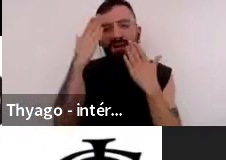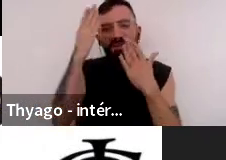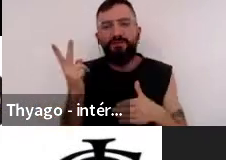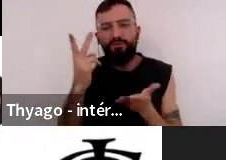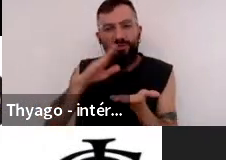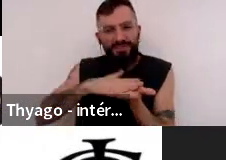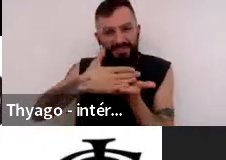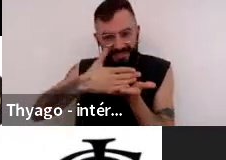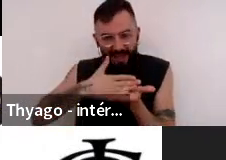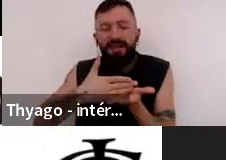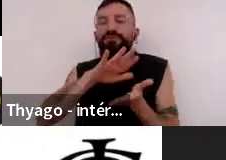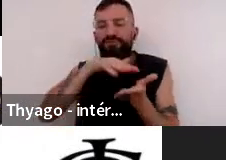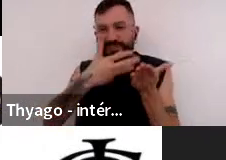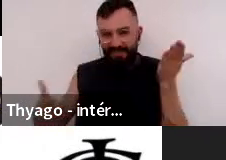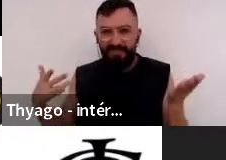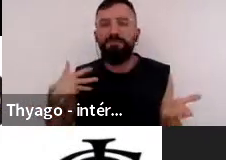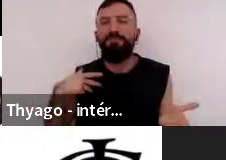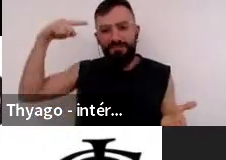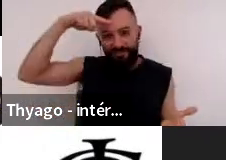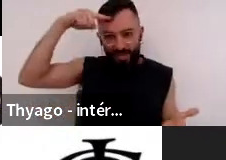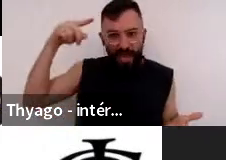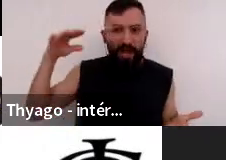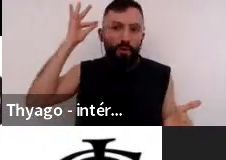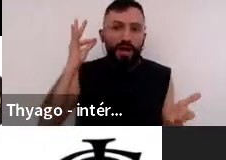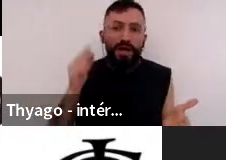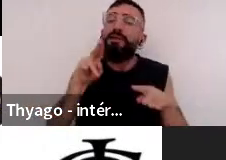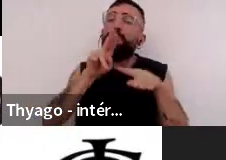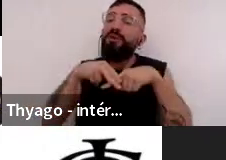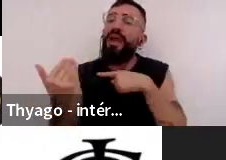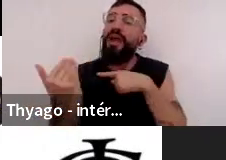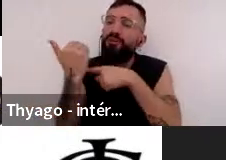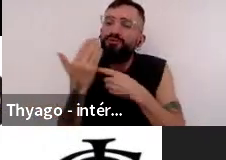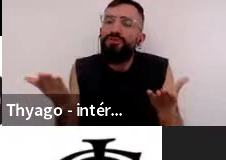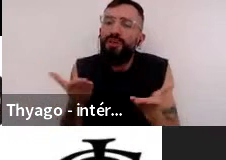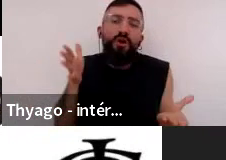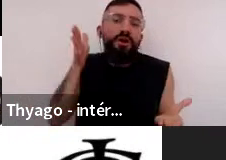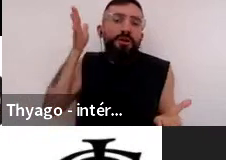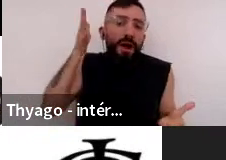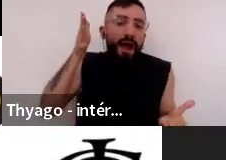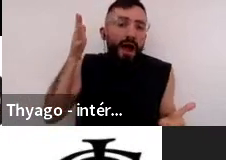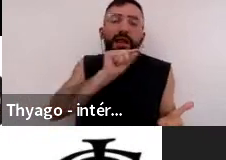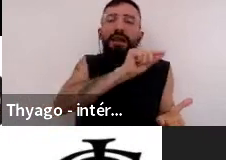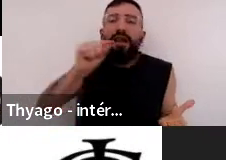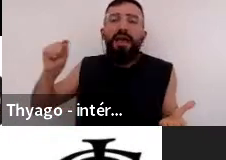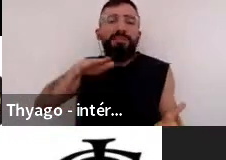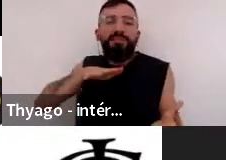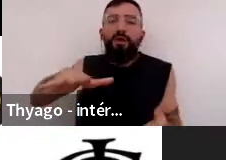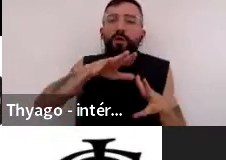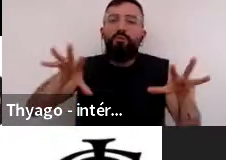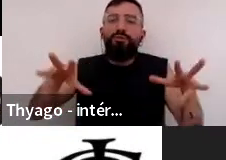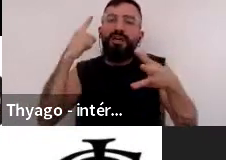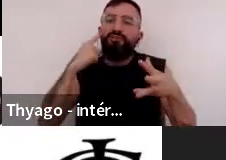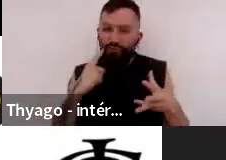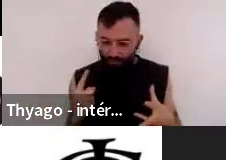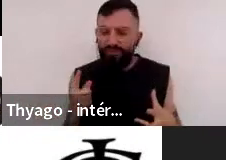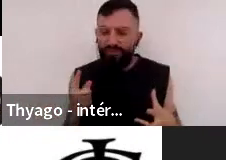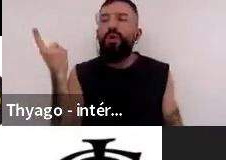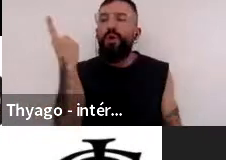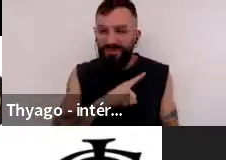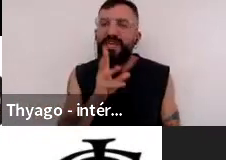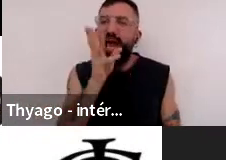Hannah and Thiago, who will make this talk accessible to the Brazilian deaf community. As you can